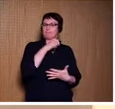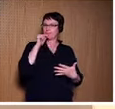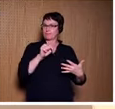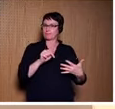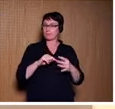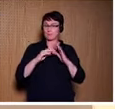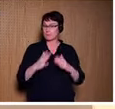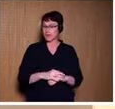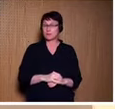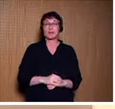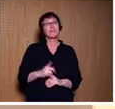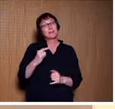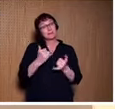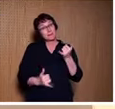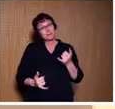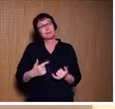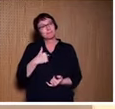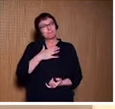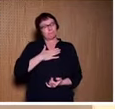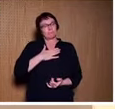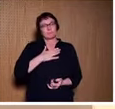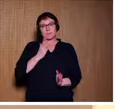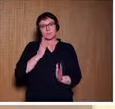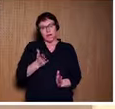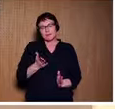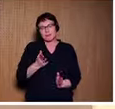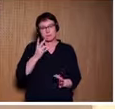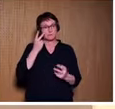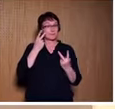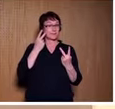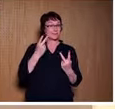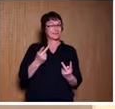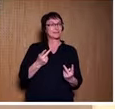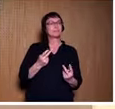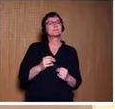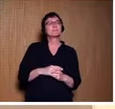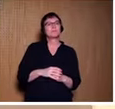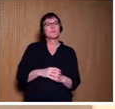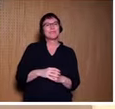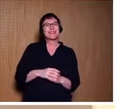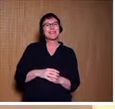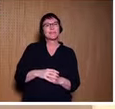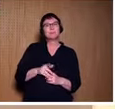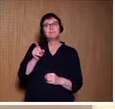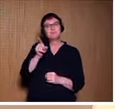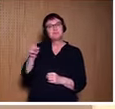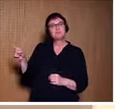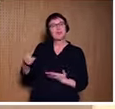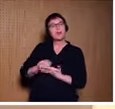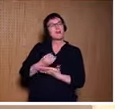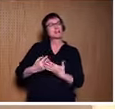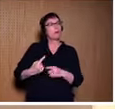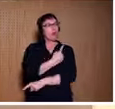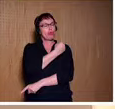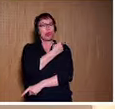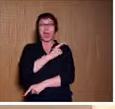we really need to continue to invest in this massive disinformation campaign that's ahead of thank us. Thank you, thanks.